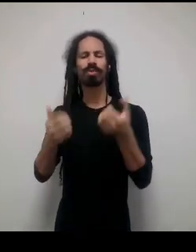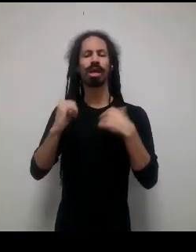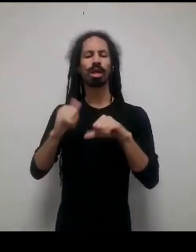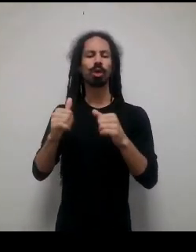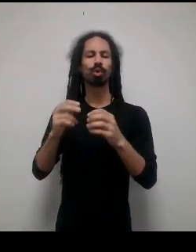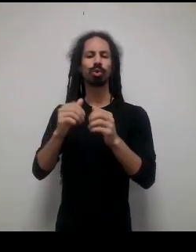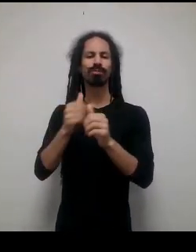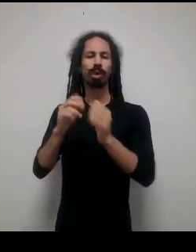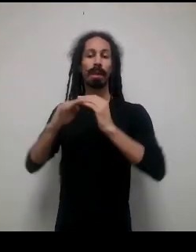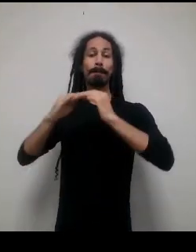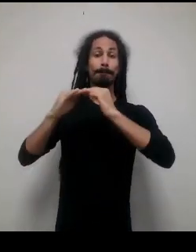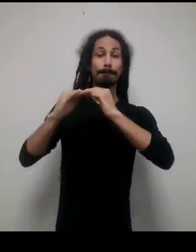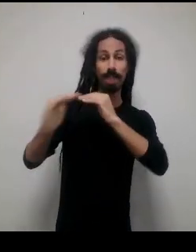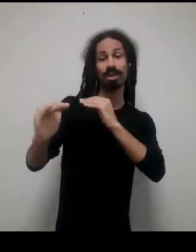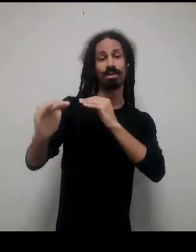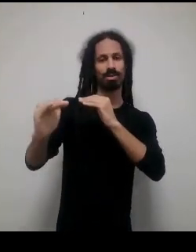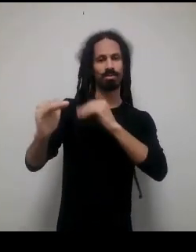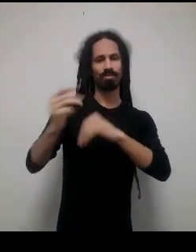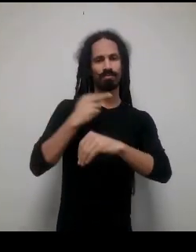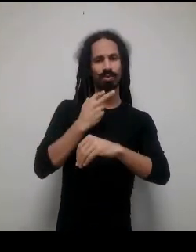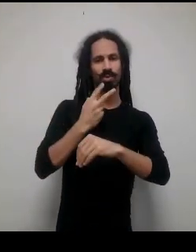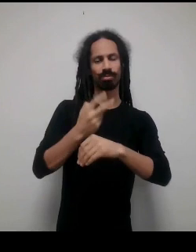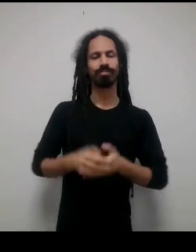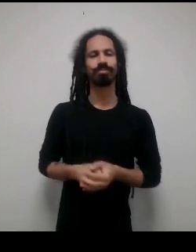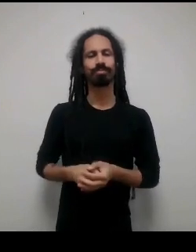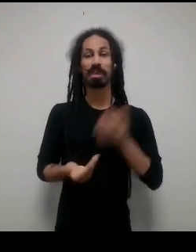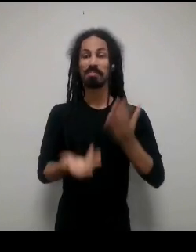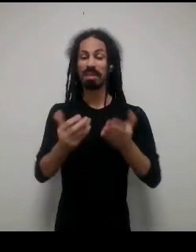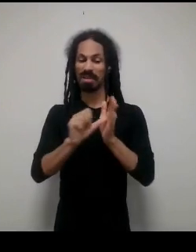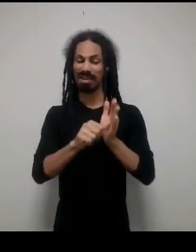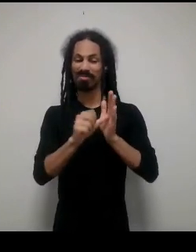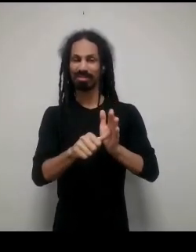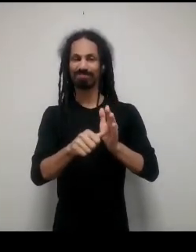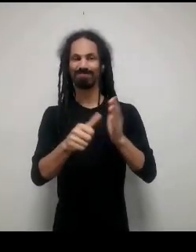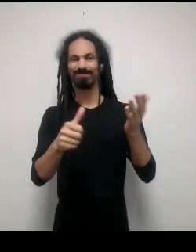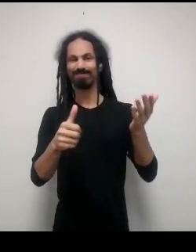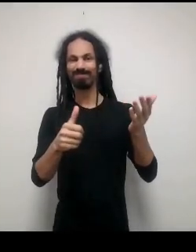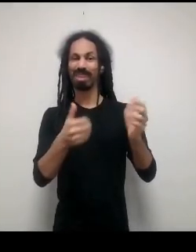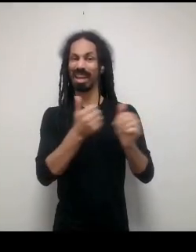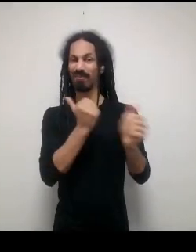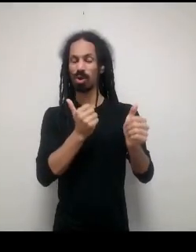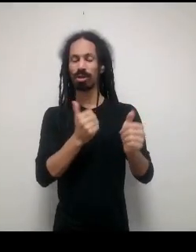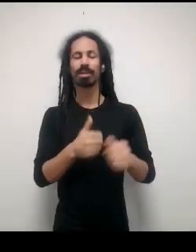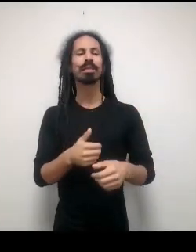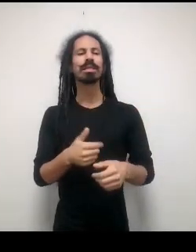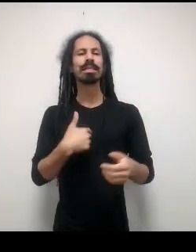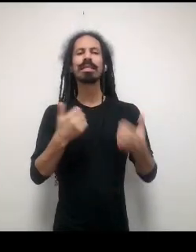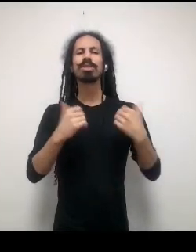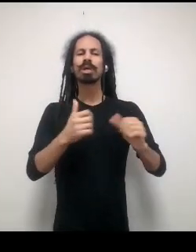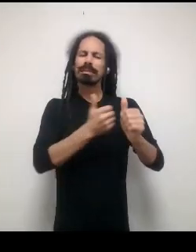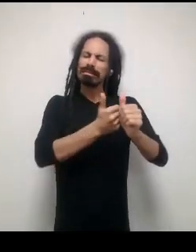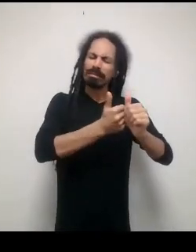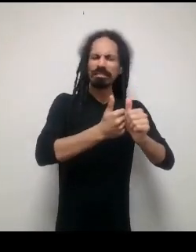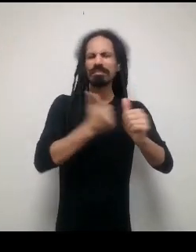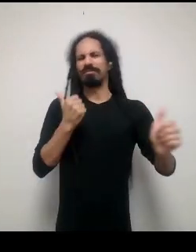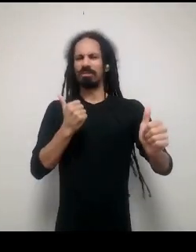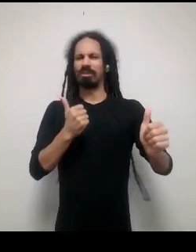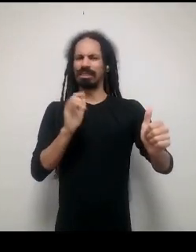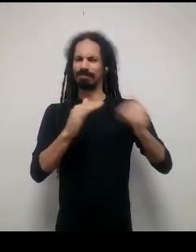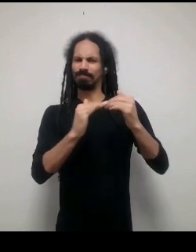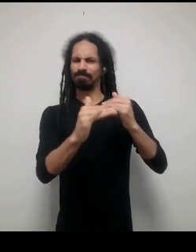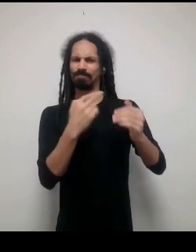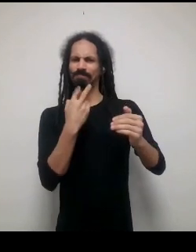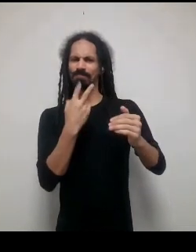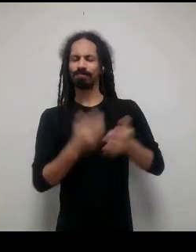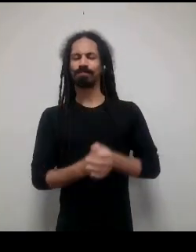in a monotone voice. Maybe I want to emphasize that you need to avoid this, and so I'll emphasize that word avoid. Try